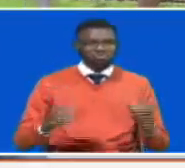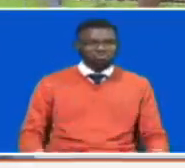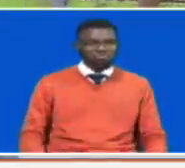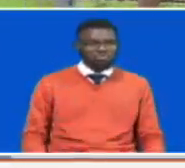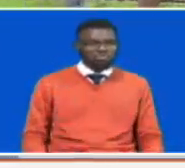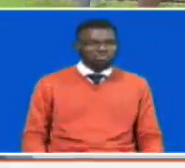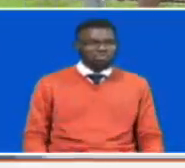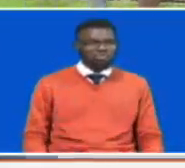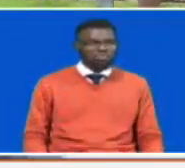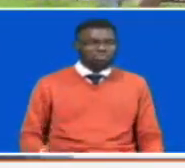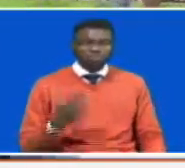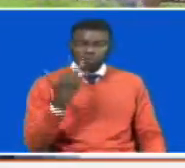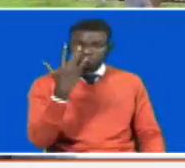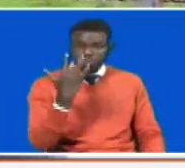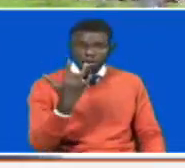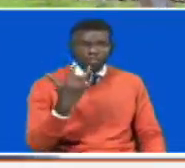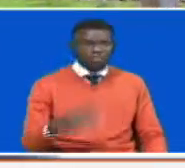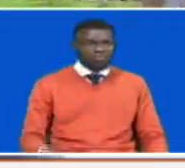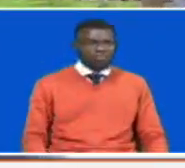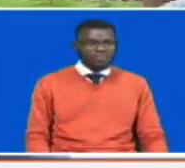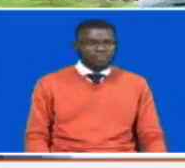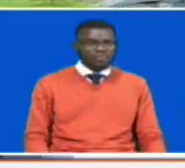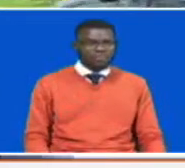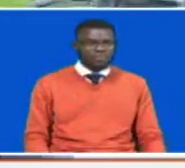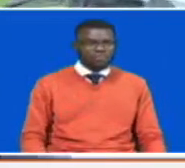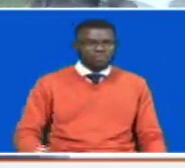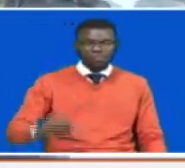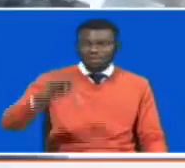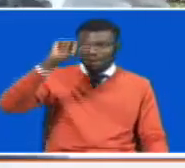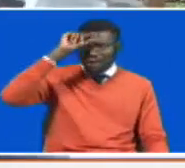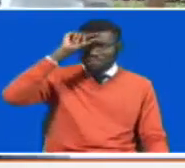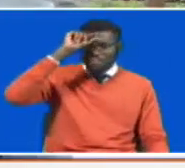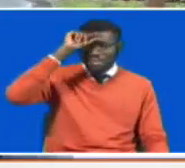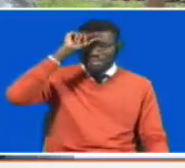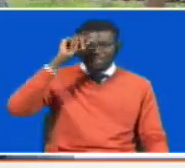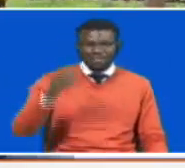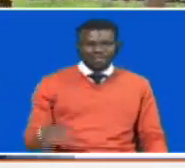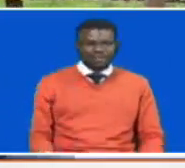Okay, it's so because the government